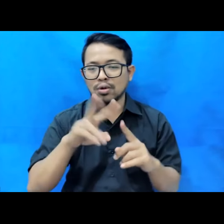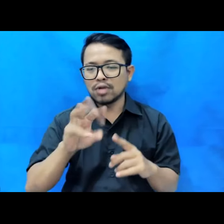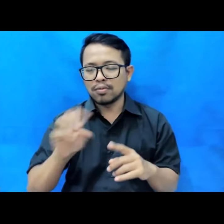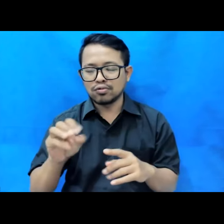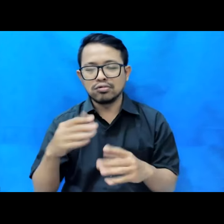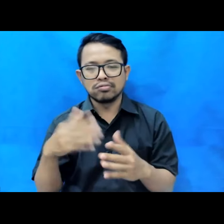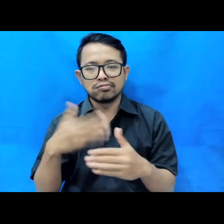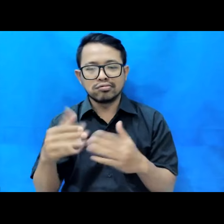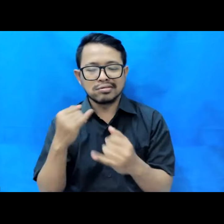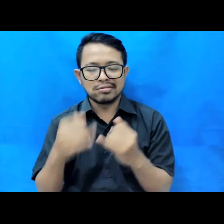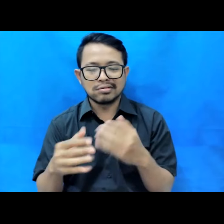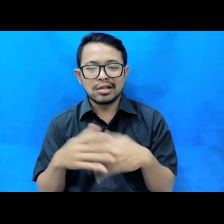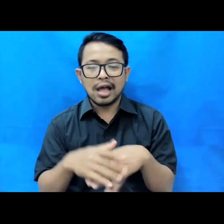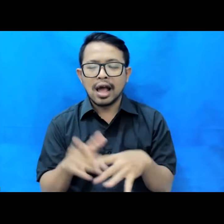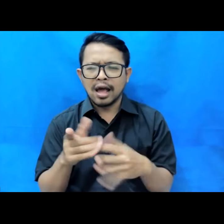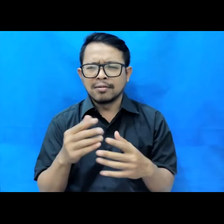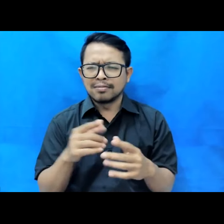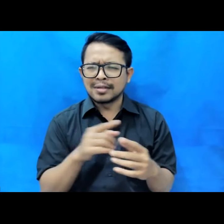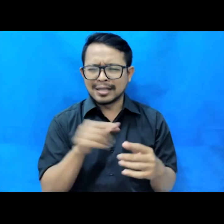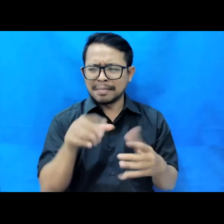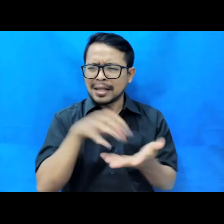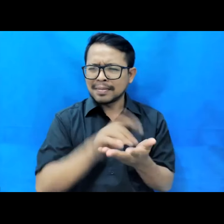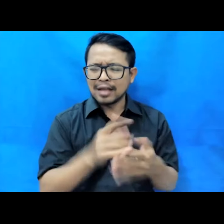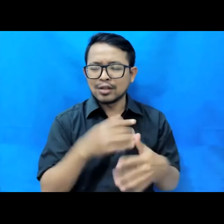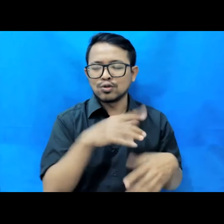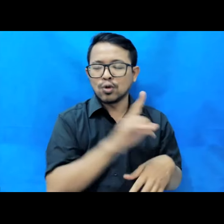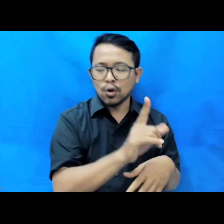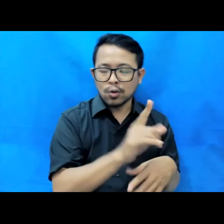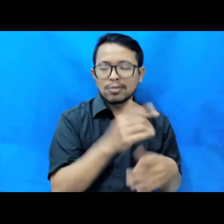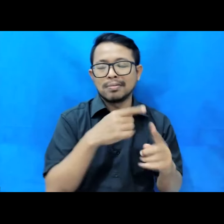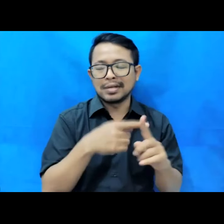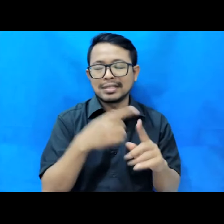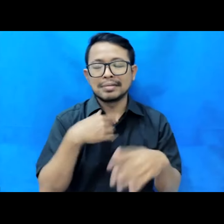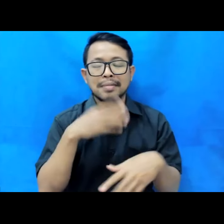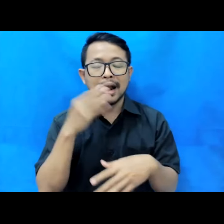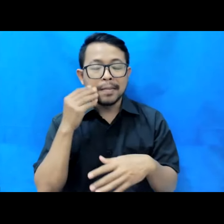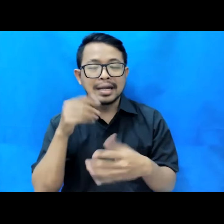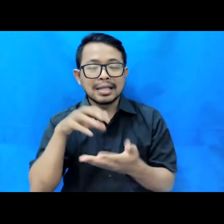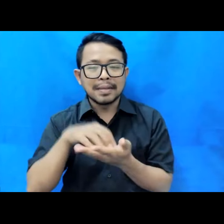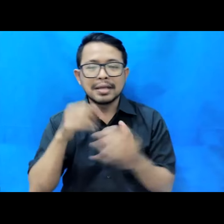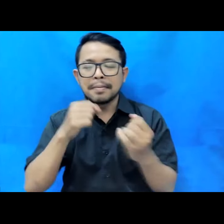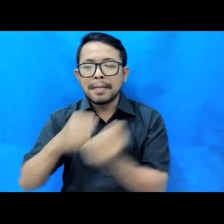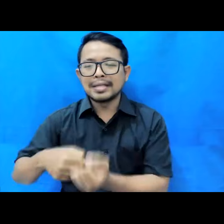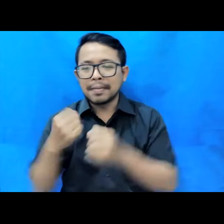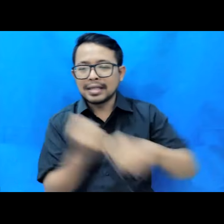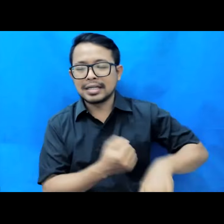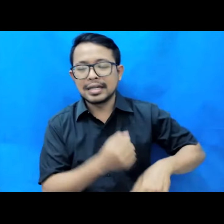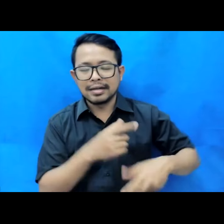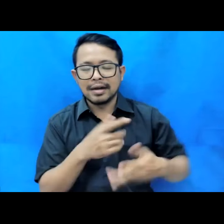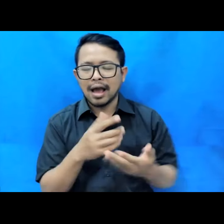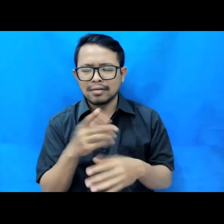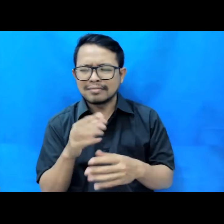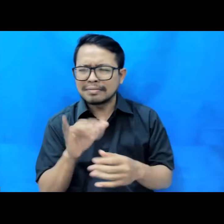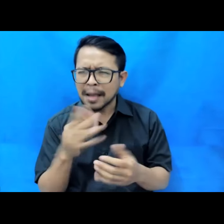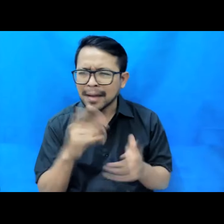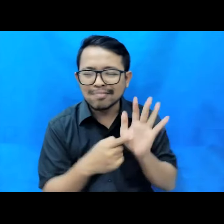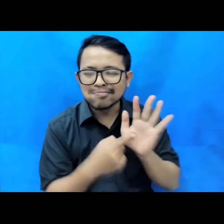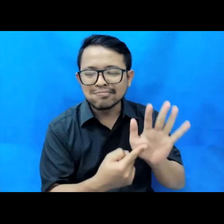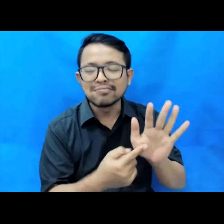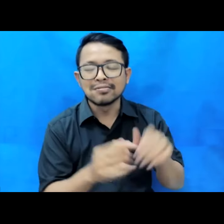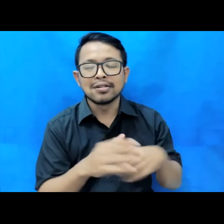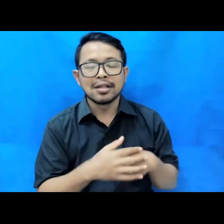80-20-30 program, Assistive Technology for All, where the findings from Surakarta and the experience from the co-design from Banjarmasin will be